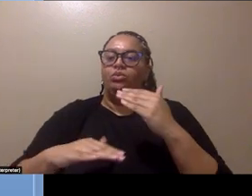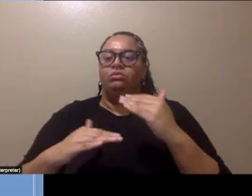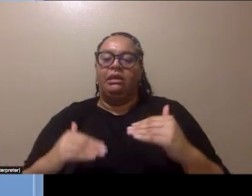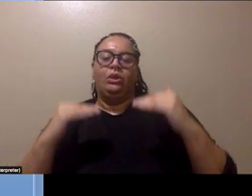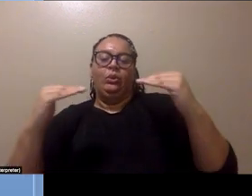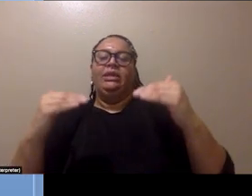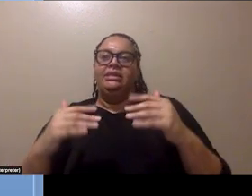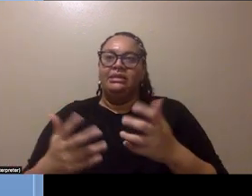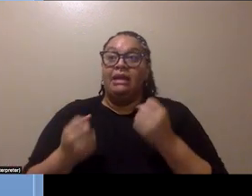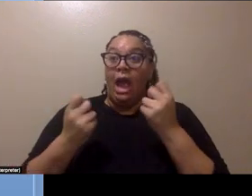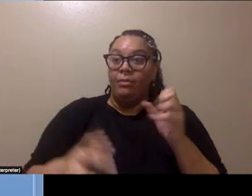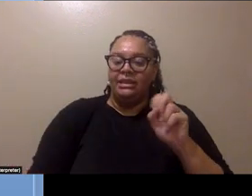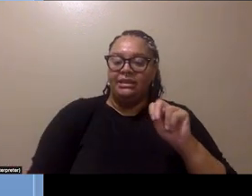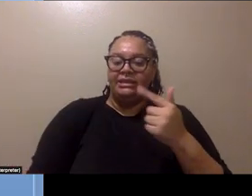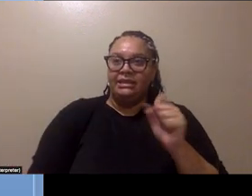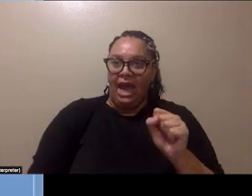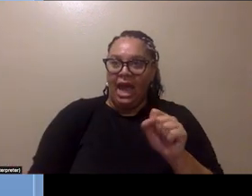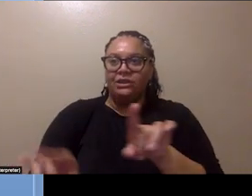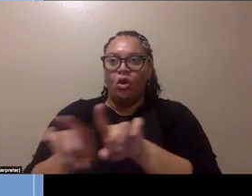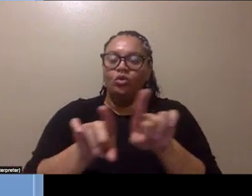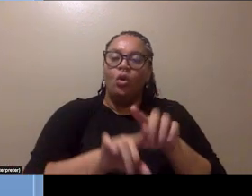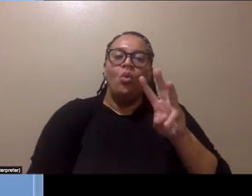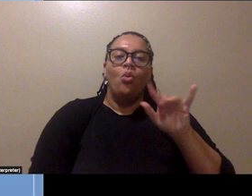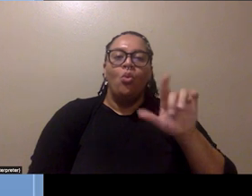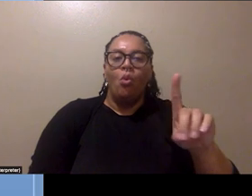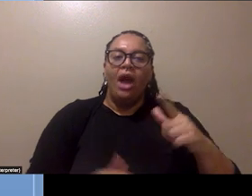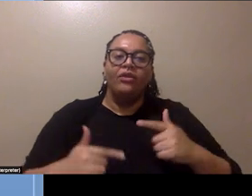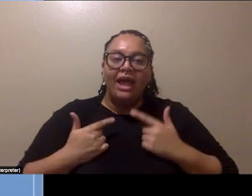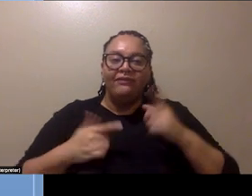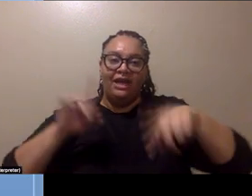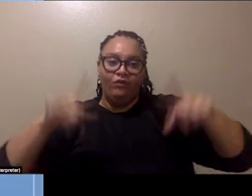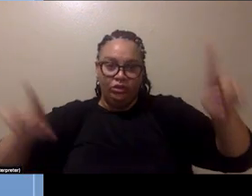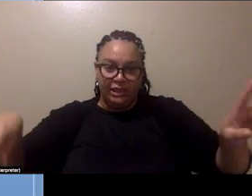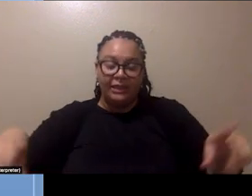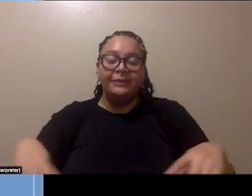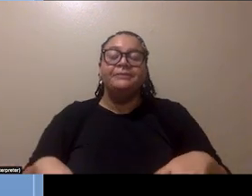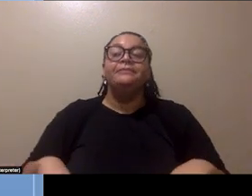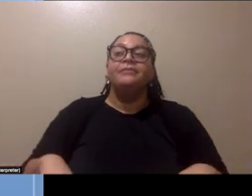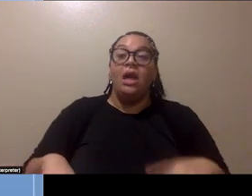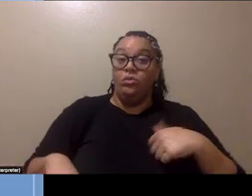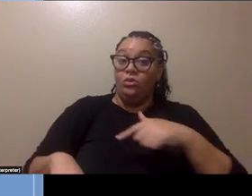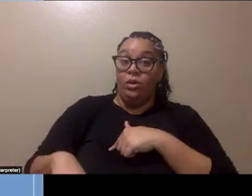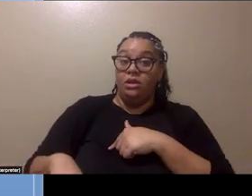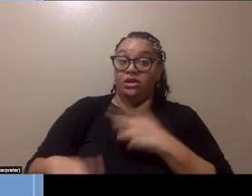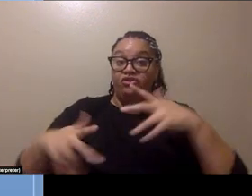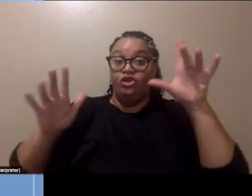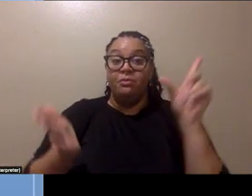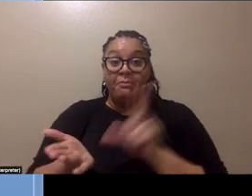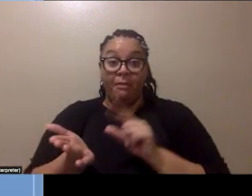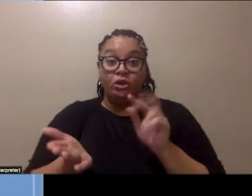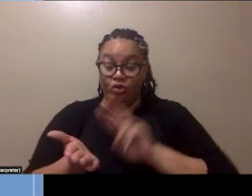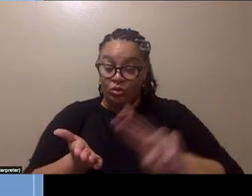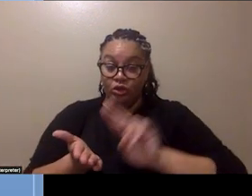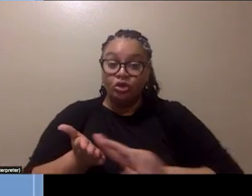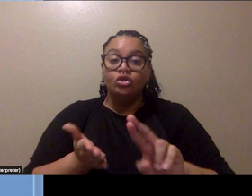always trying to increase the amount of snag and wildlife diversity that they have there. And then ultimately, we published